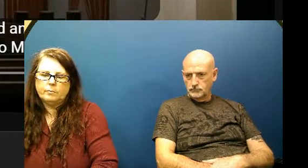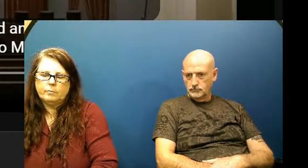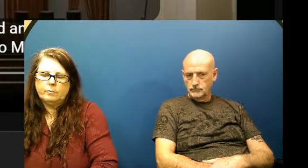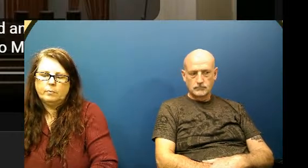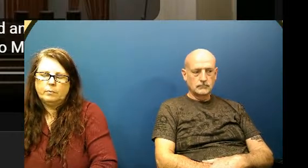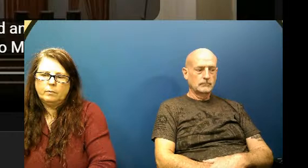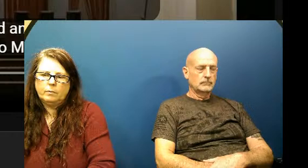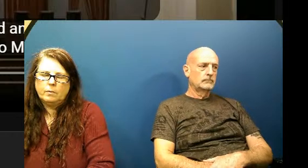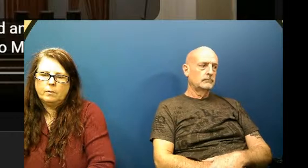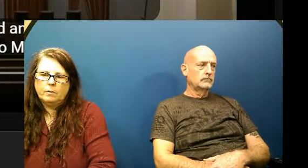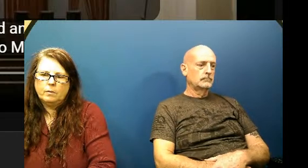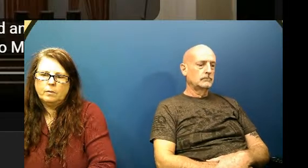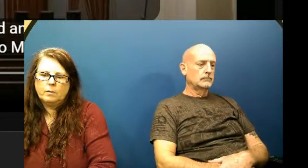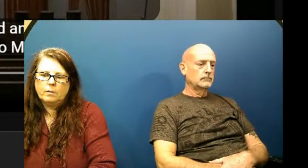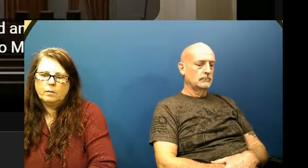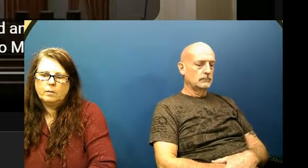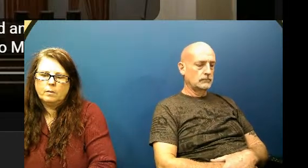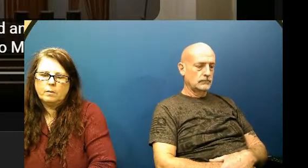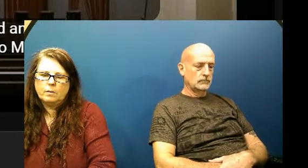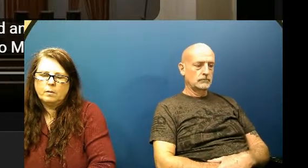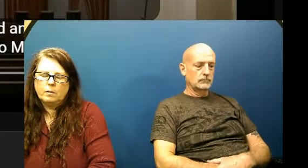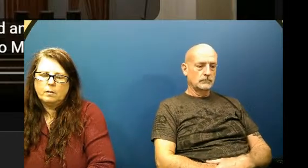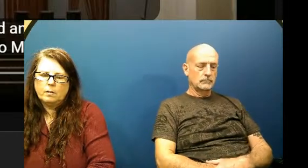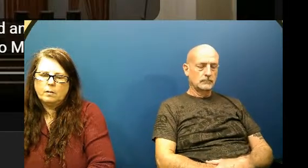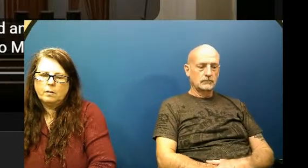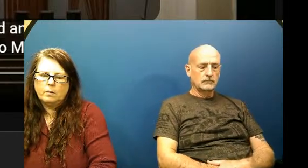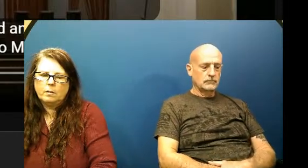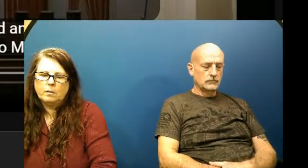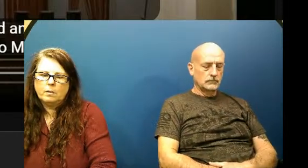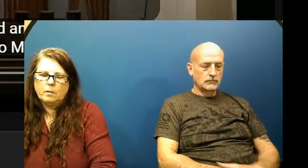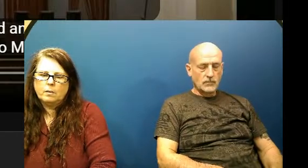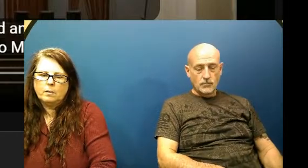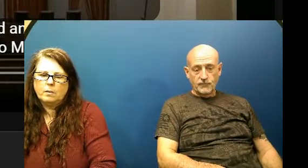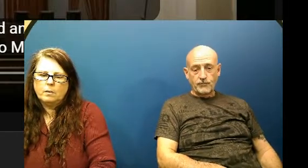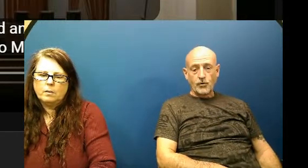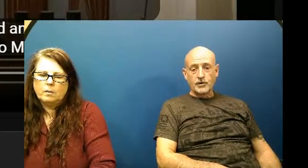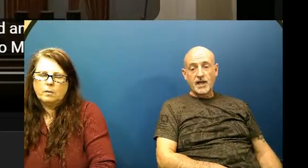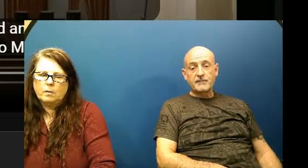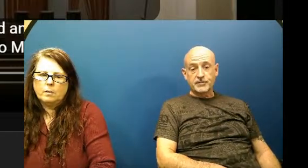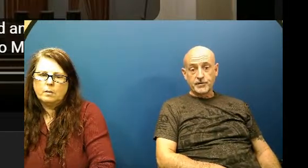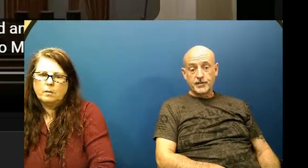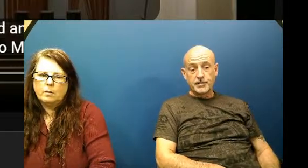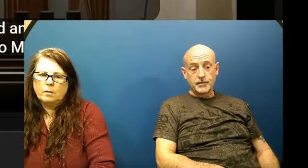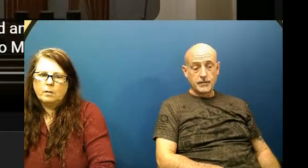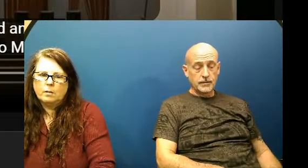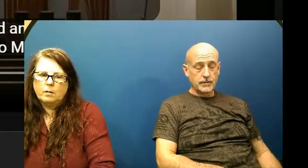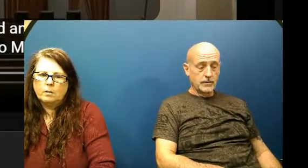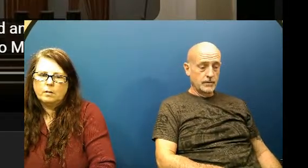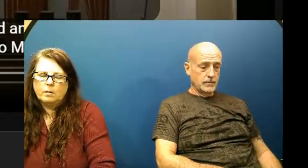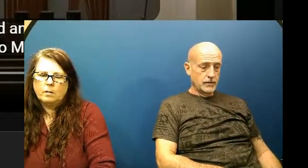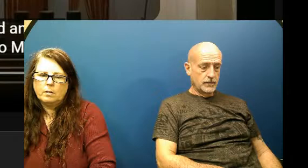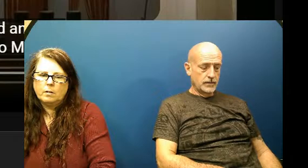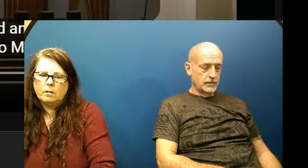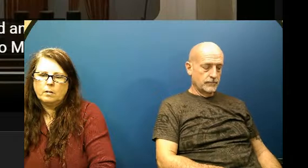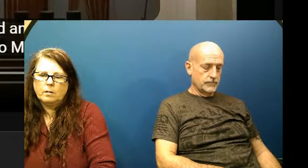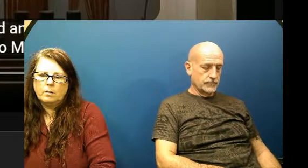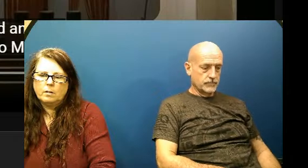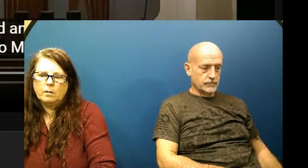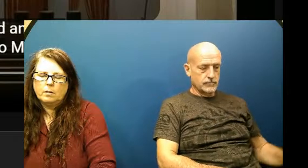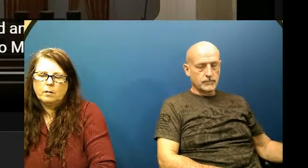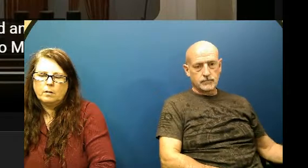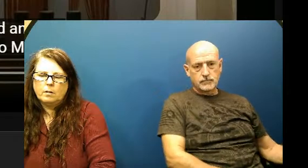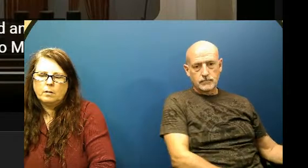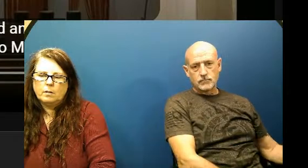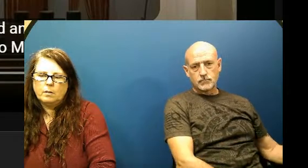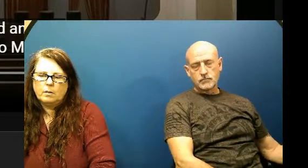a non-U.S. company as opposed to a U.S. company? I didn't hear Mr. Fisher make a distinction between